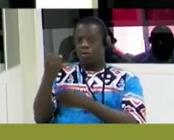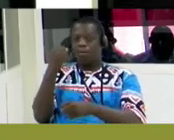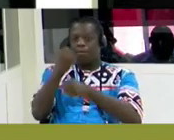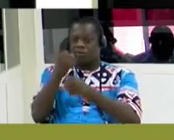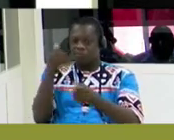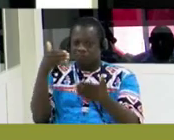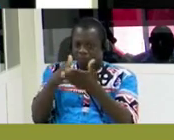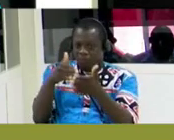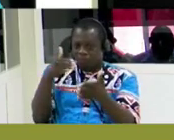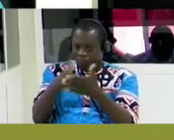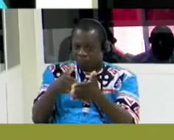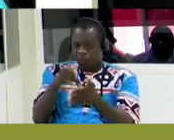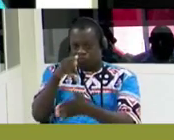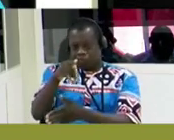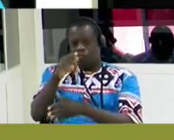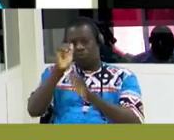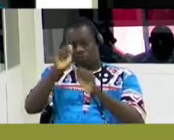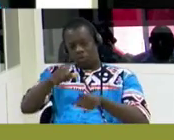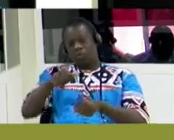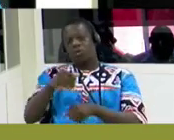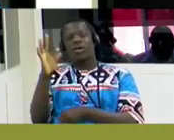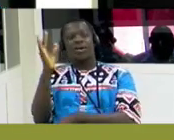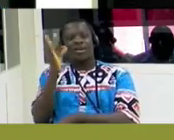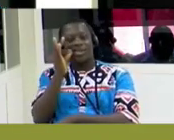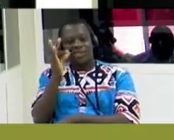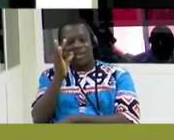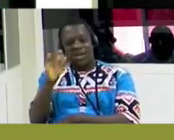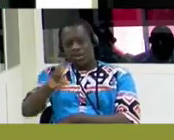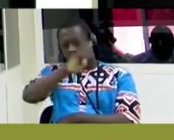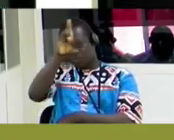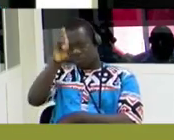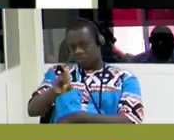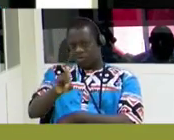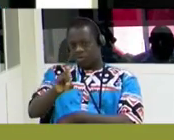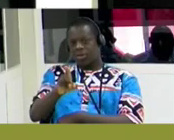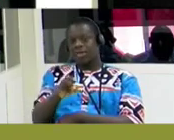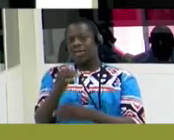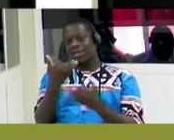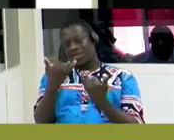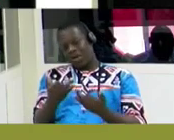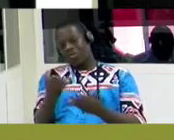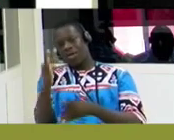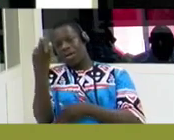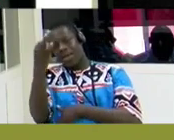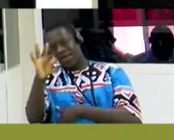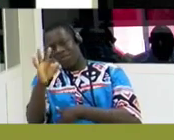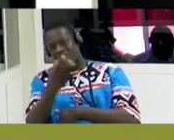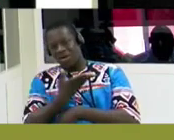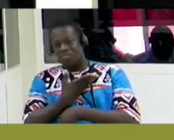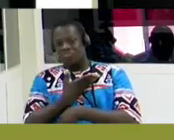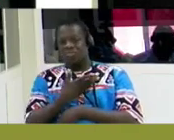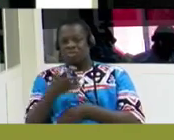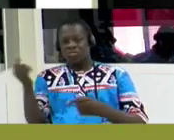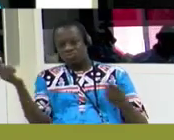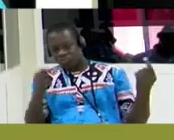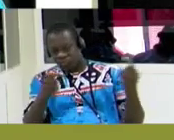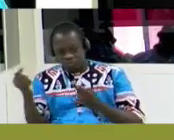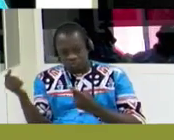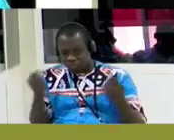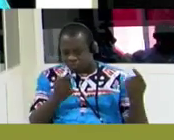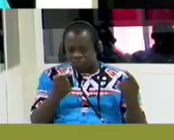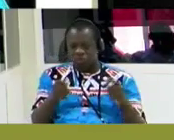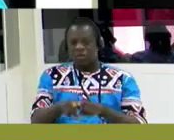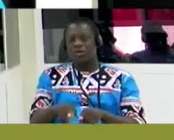So if we have that tension or that conflict between the right not